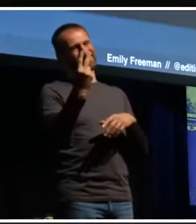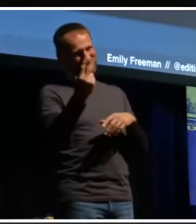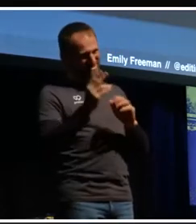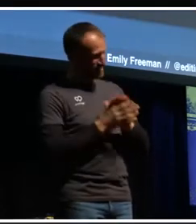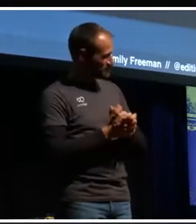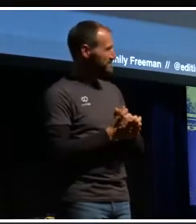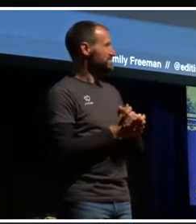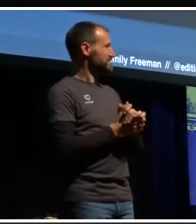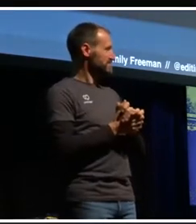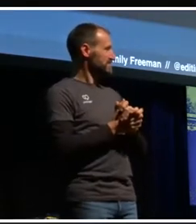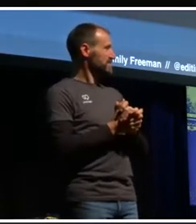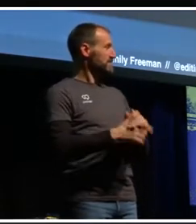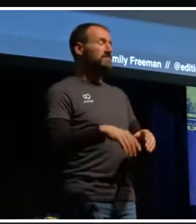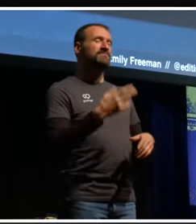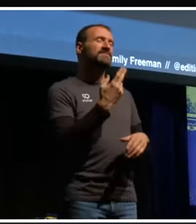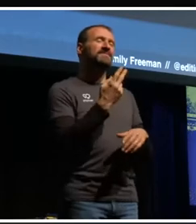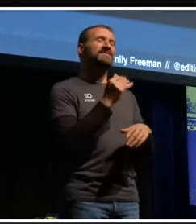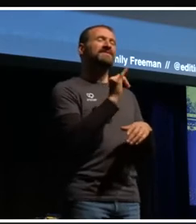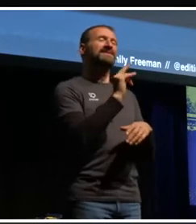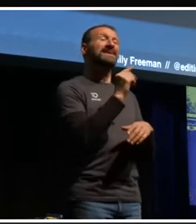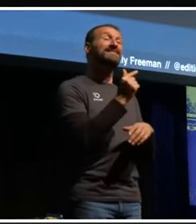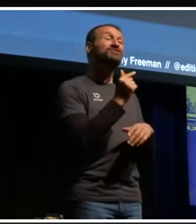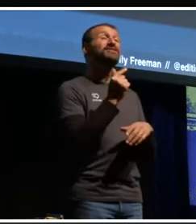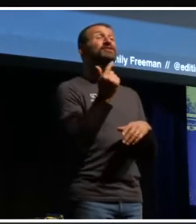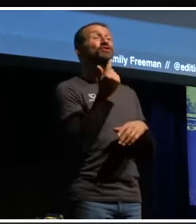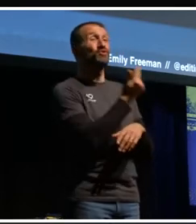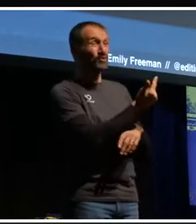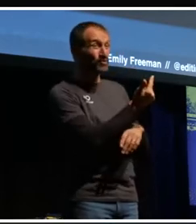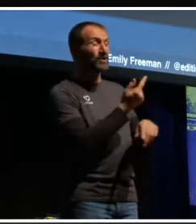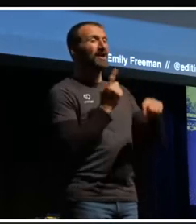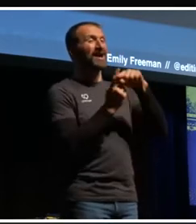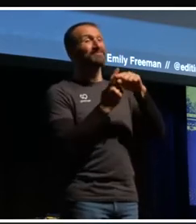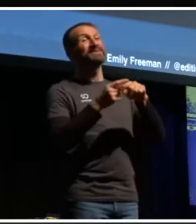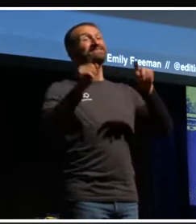Okay, what about an integer of 2 added to a string of 2?